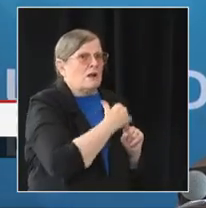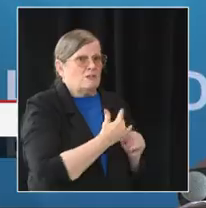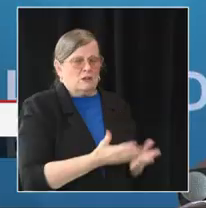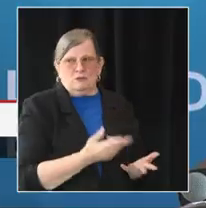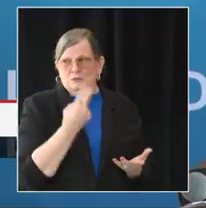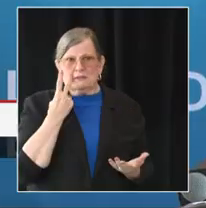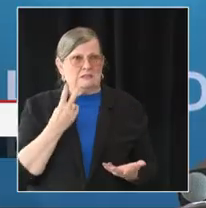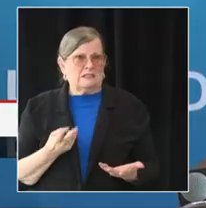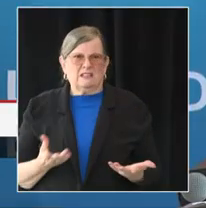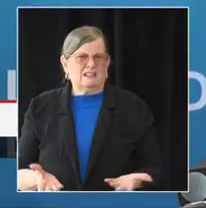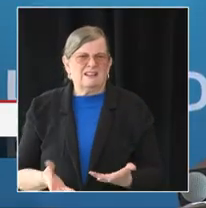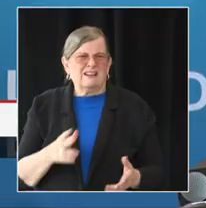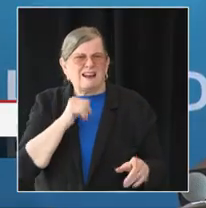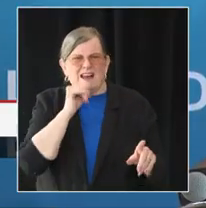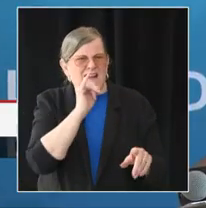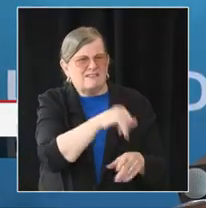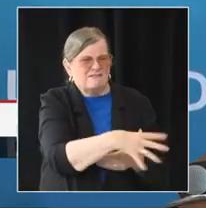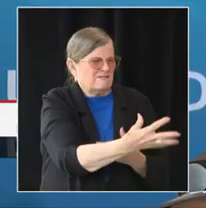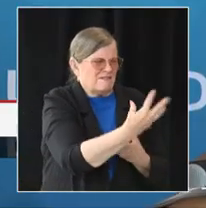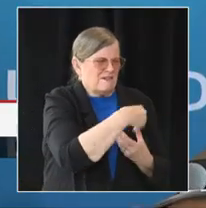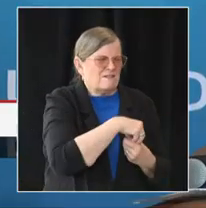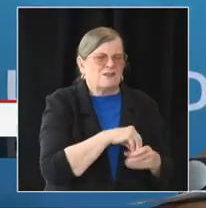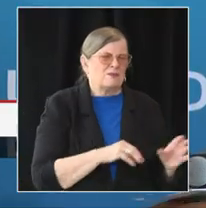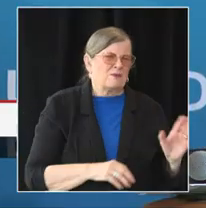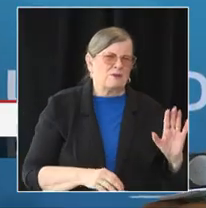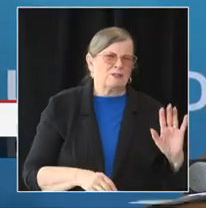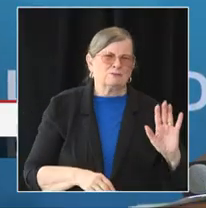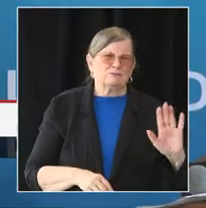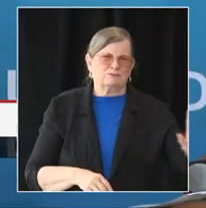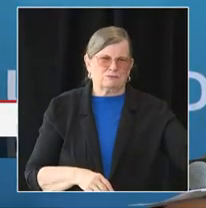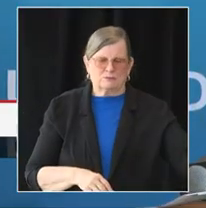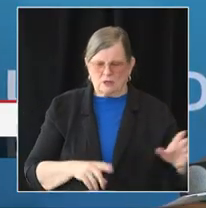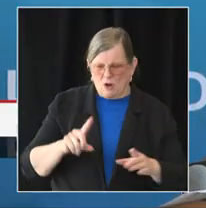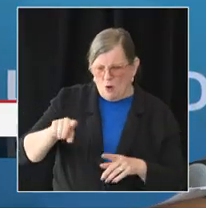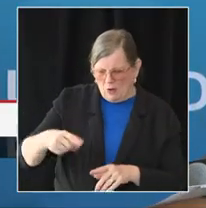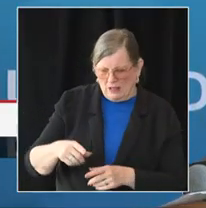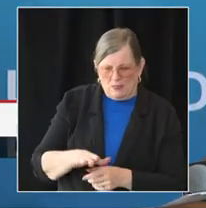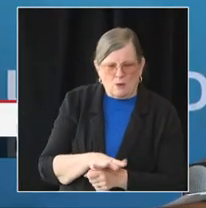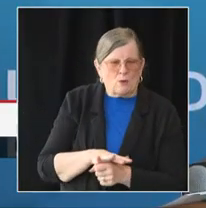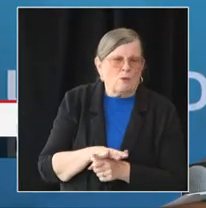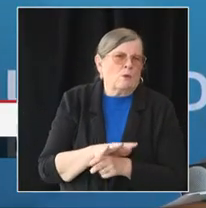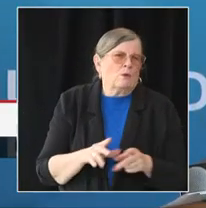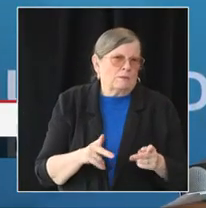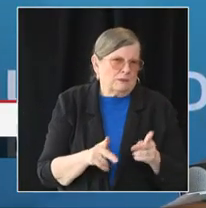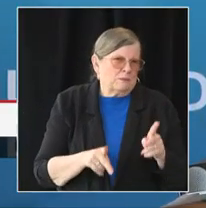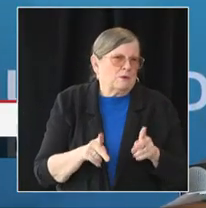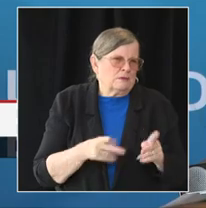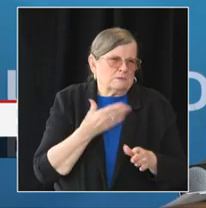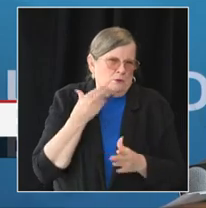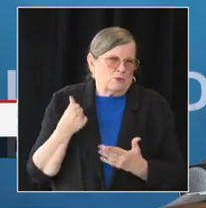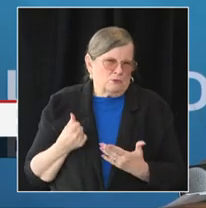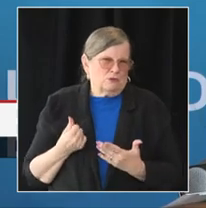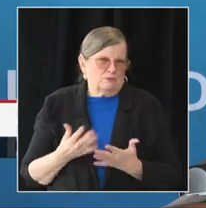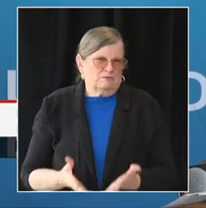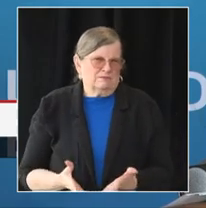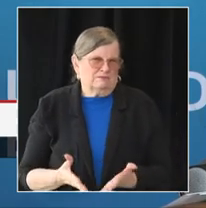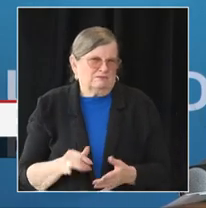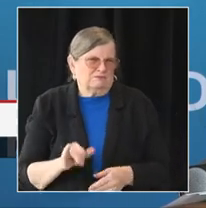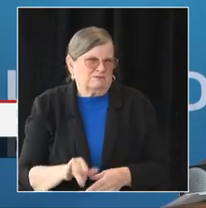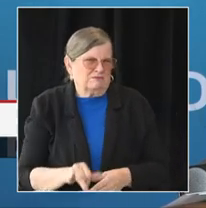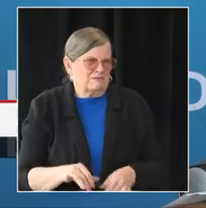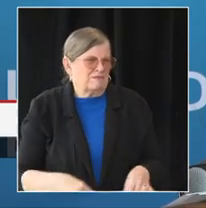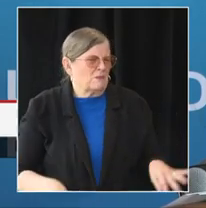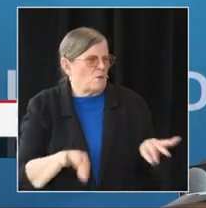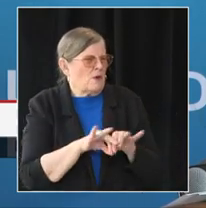the parties involved. And so that's going to be important to advance. At one point, I